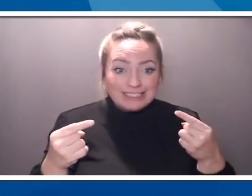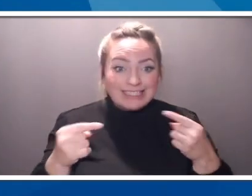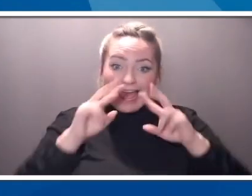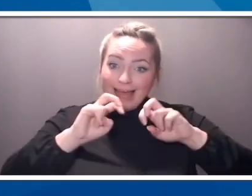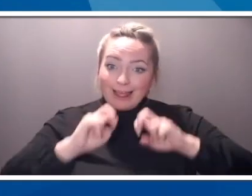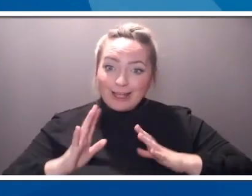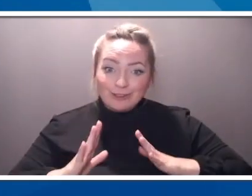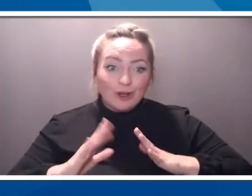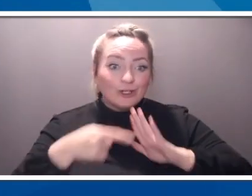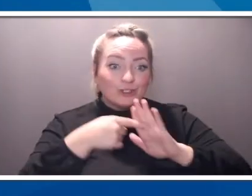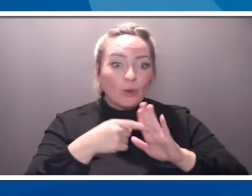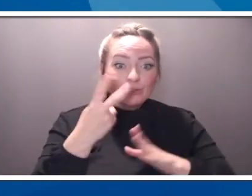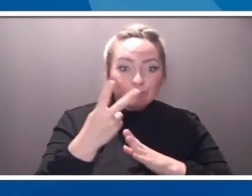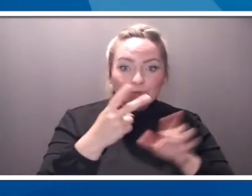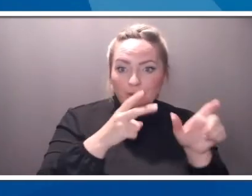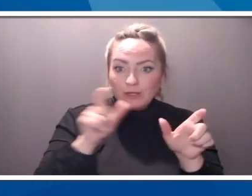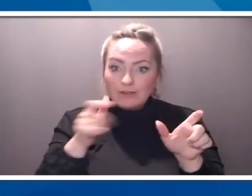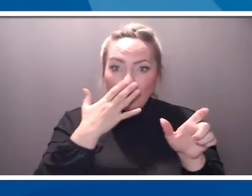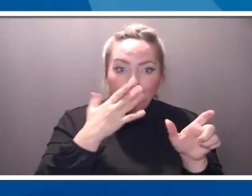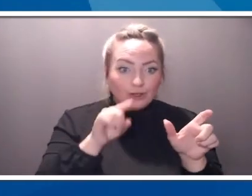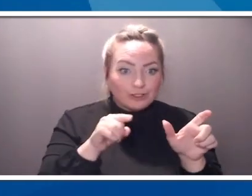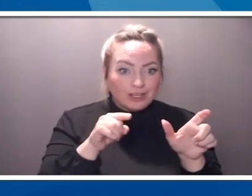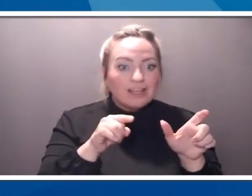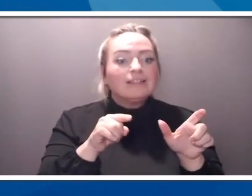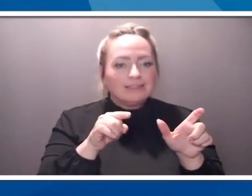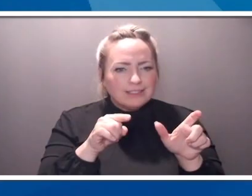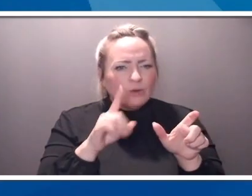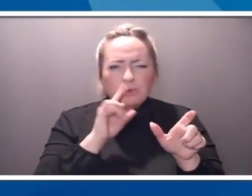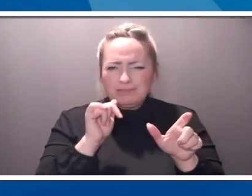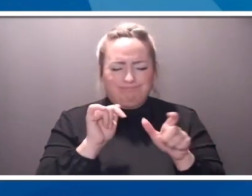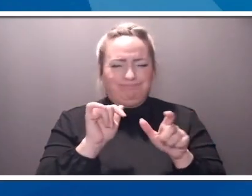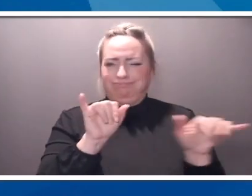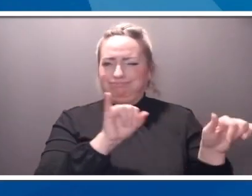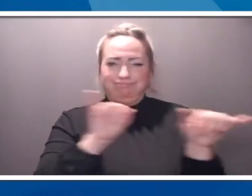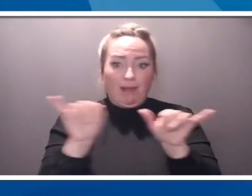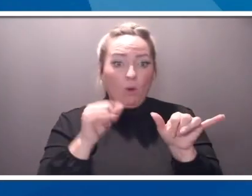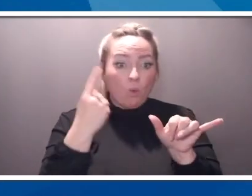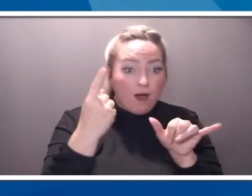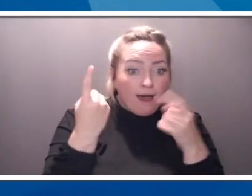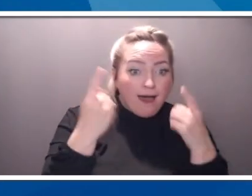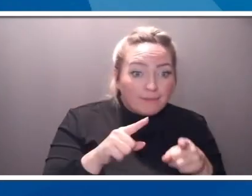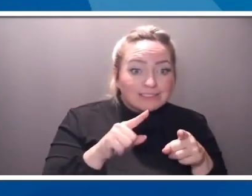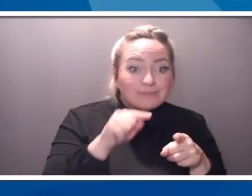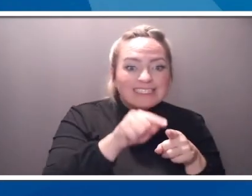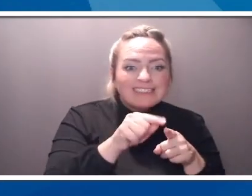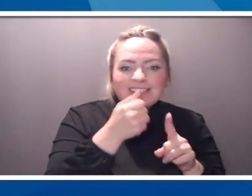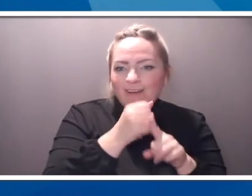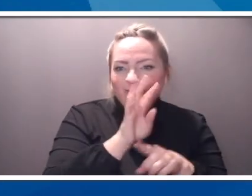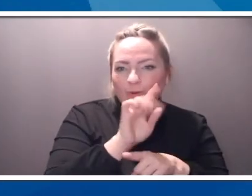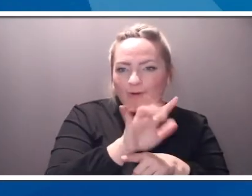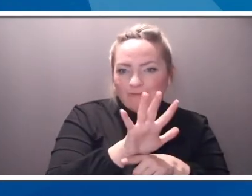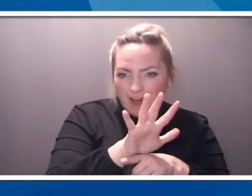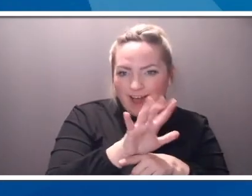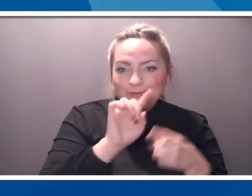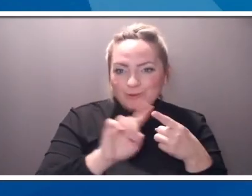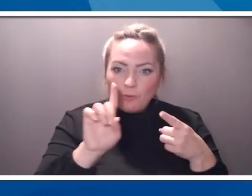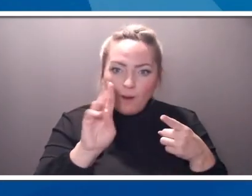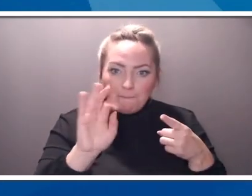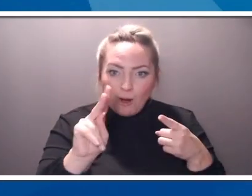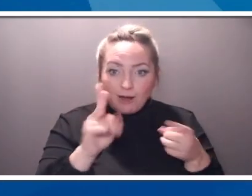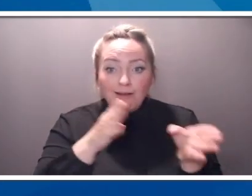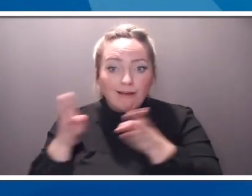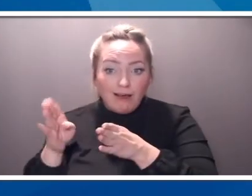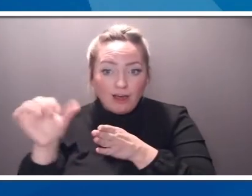color contrast analyzer showing two pairs of colors that are virtually indistinguishable. One just happens to hit